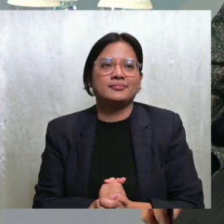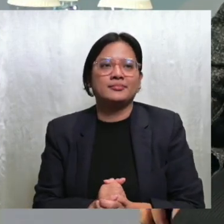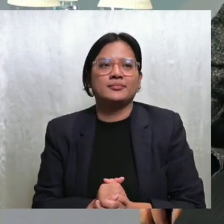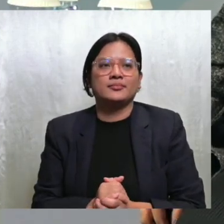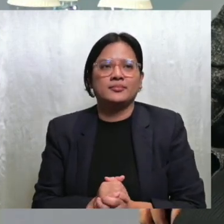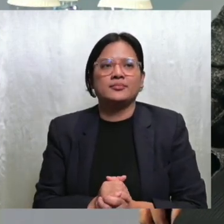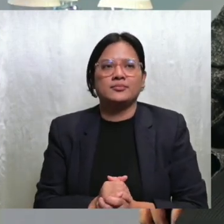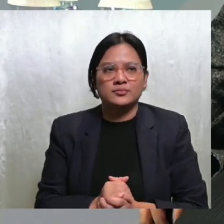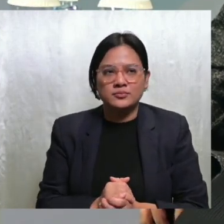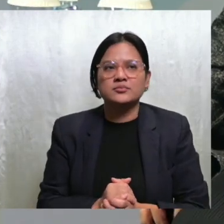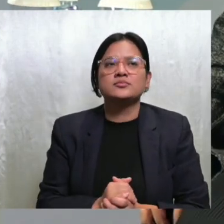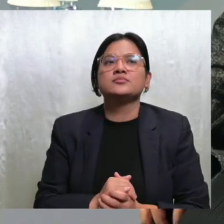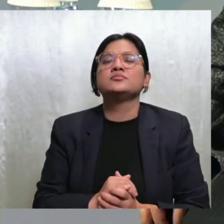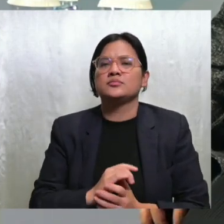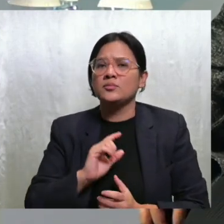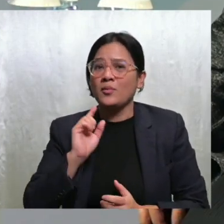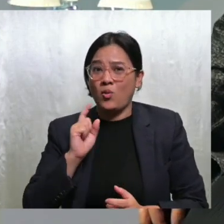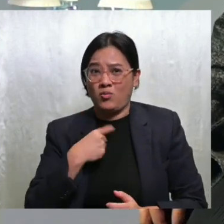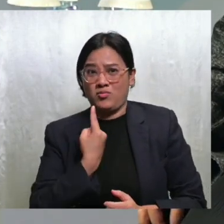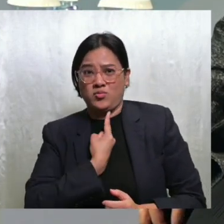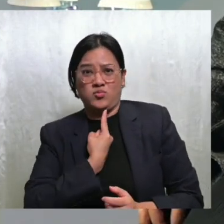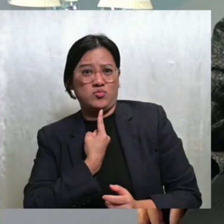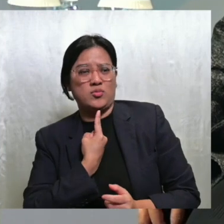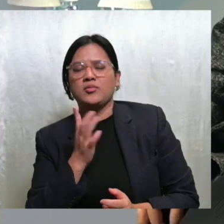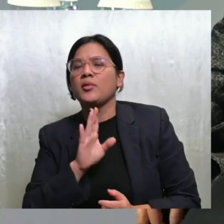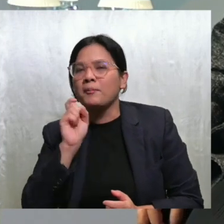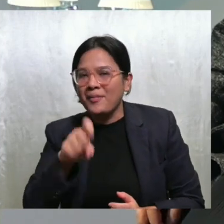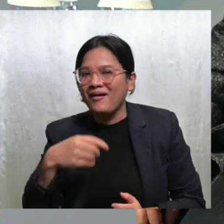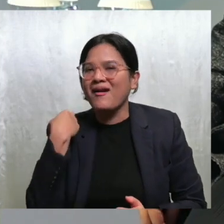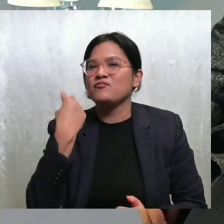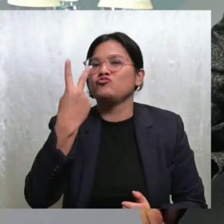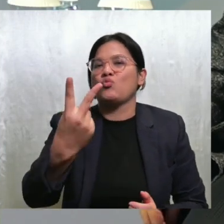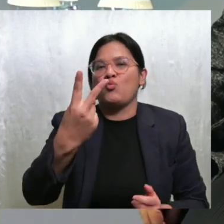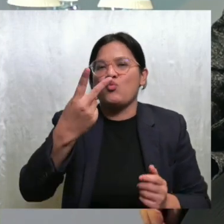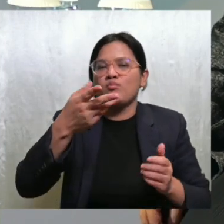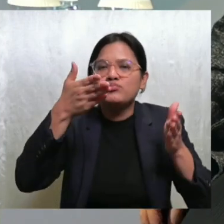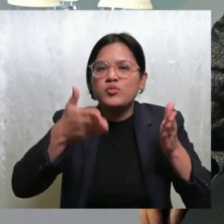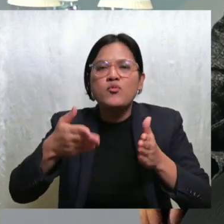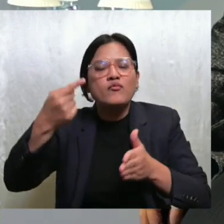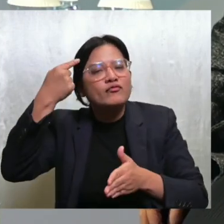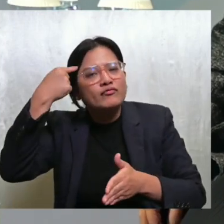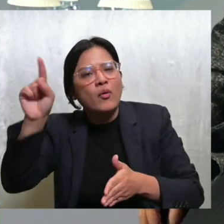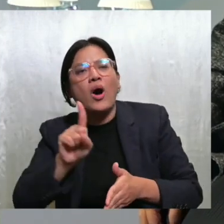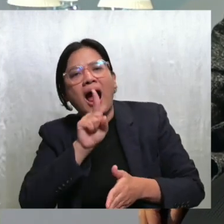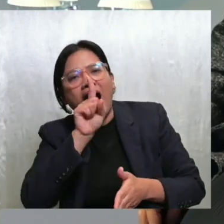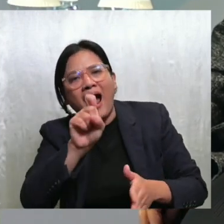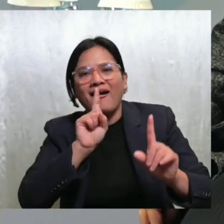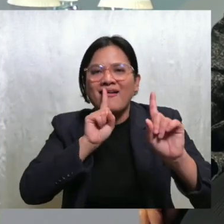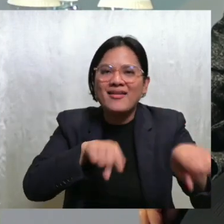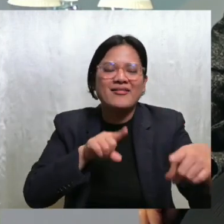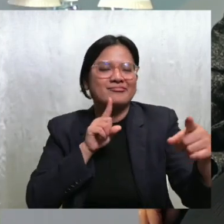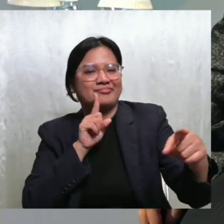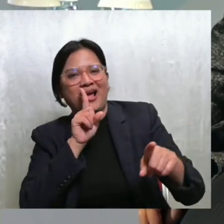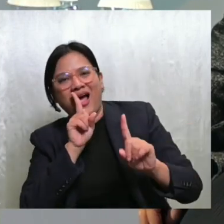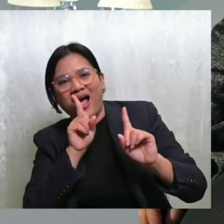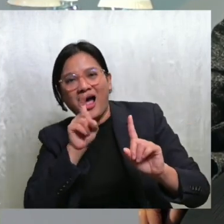professional growth that should empower, adapt, and thrive in the evolving world. And